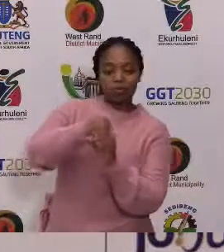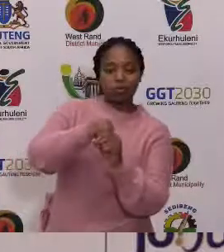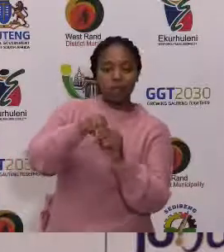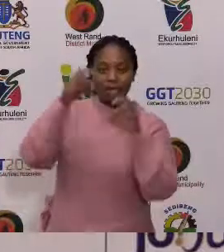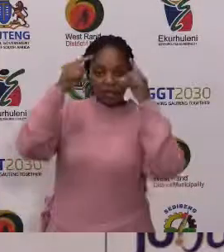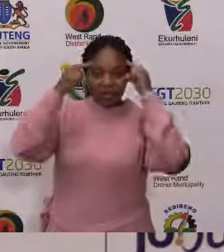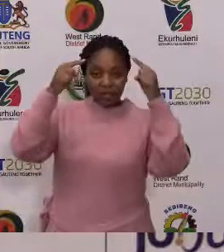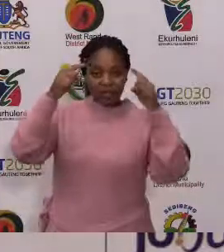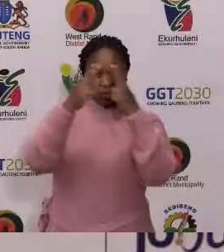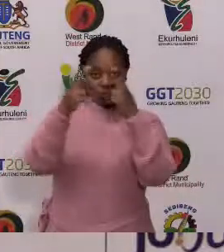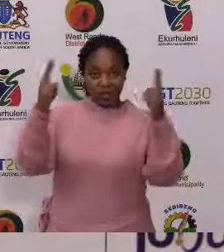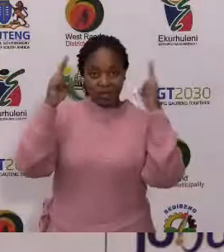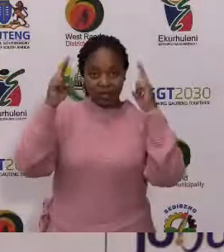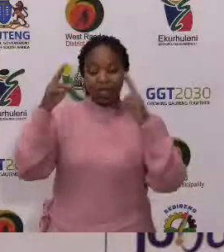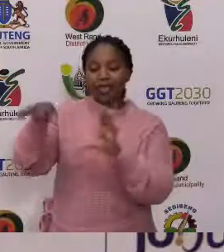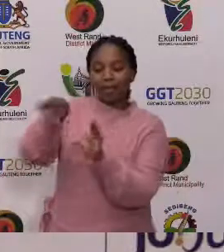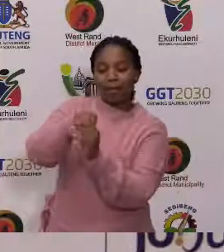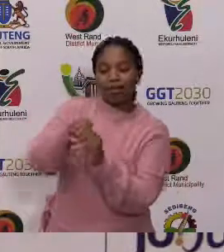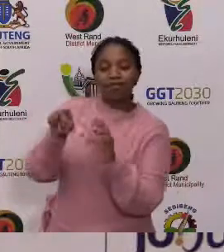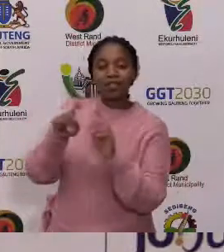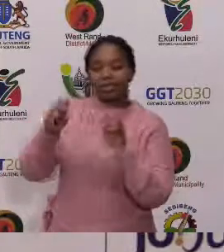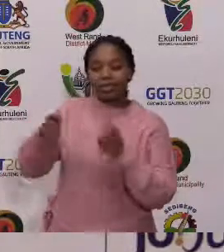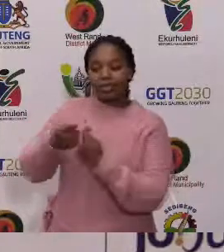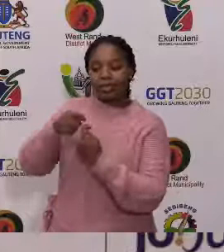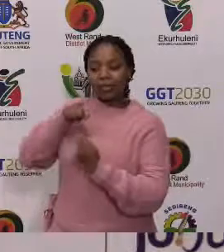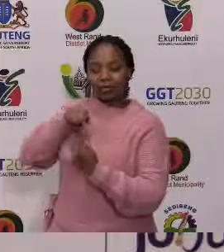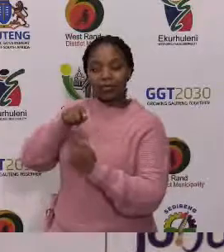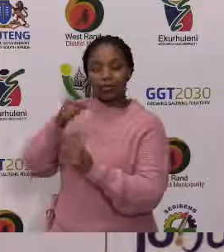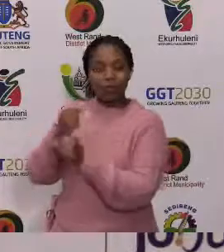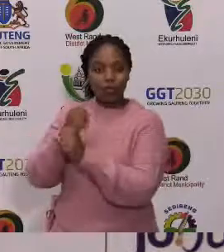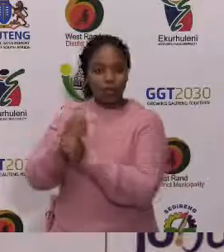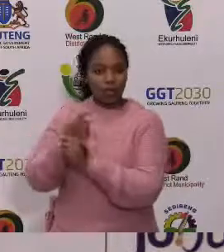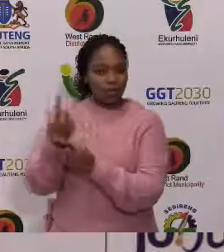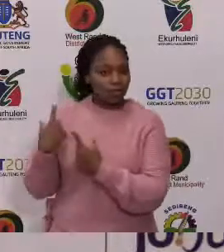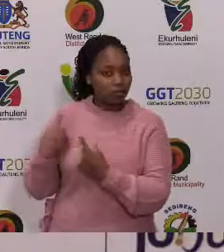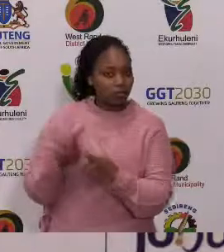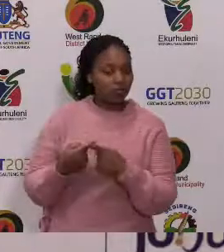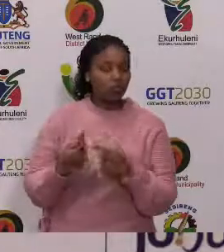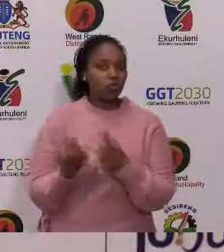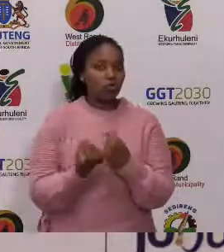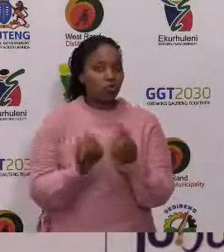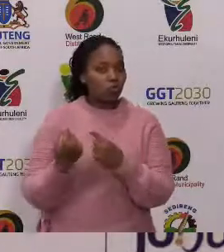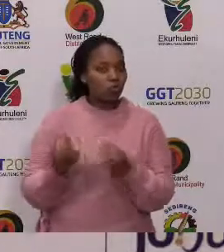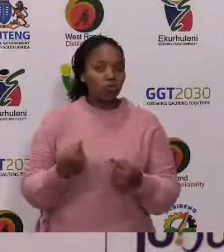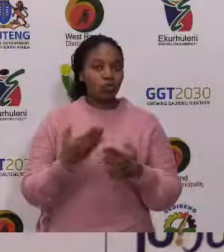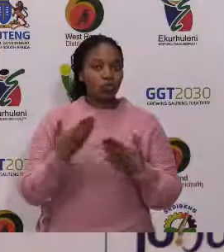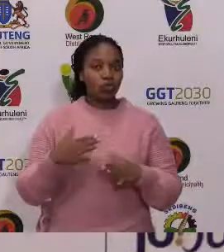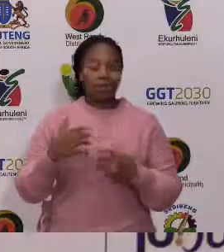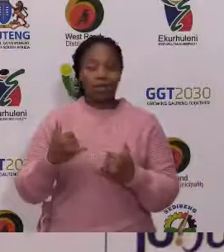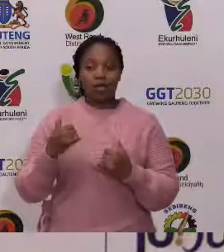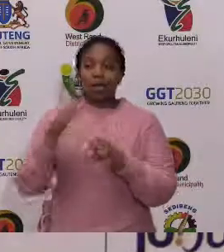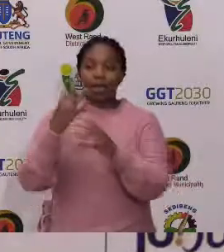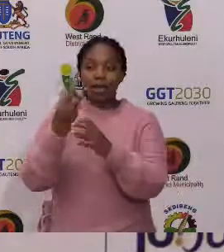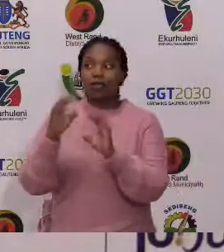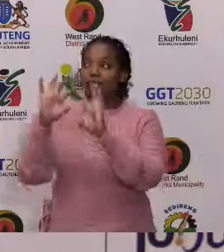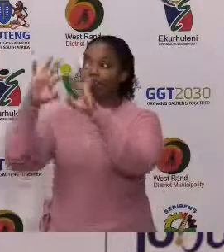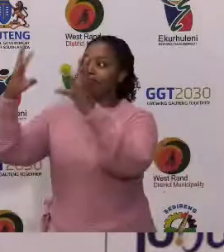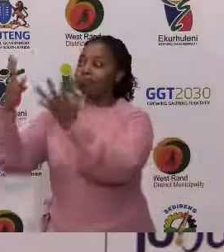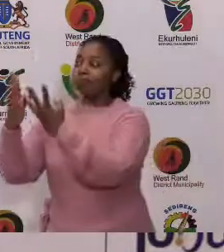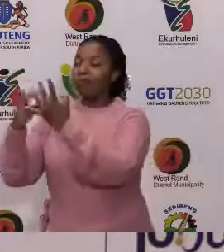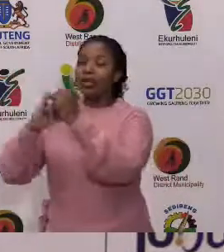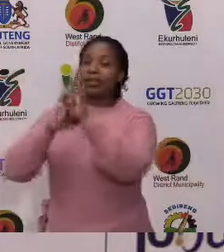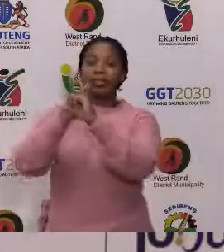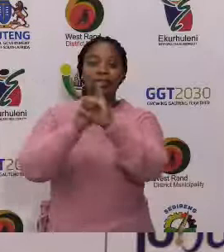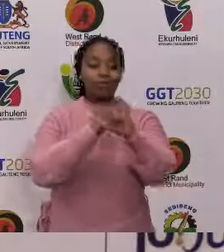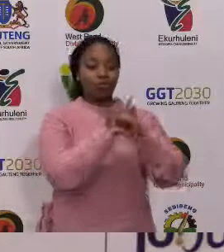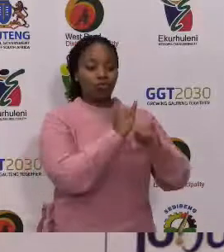the teams out of the work we have been doing that are now working with some global institutions. Today we are joined